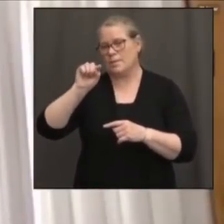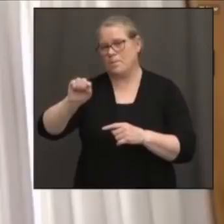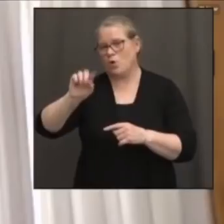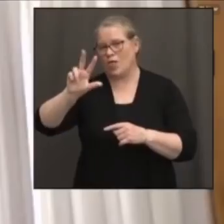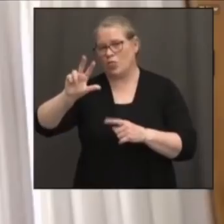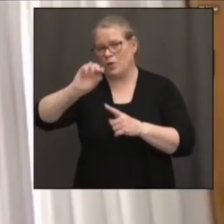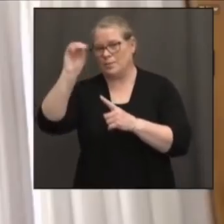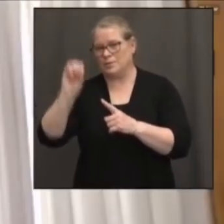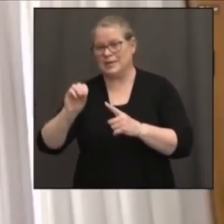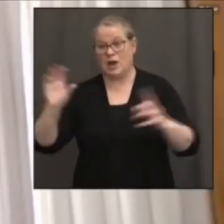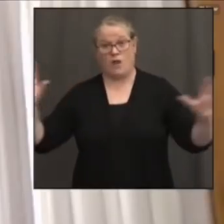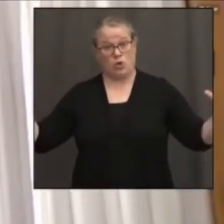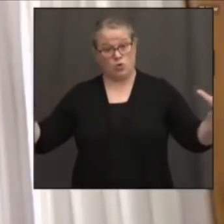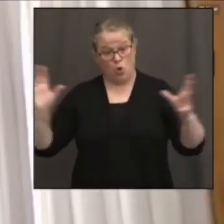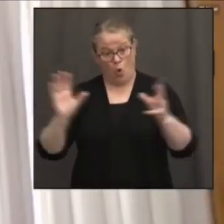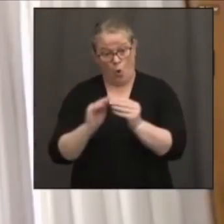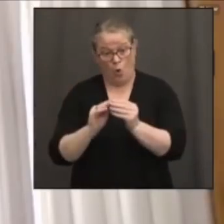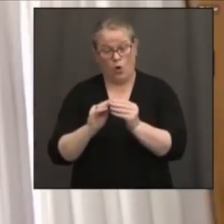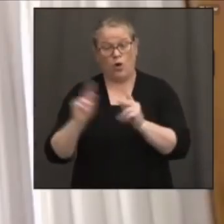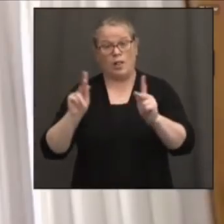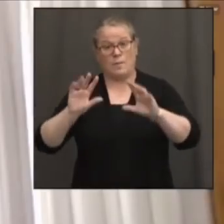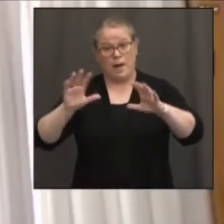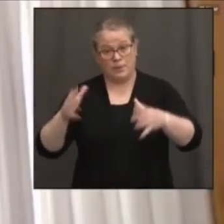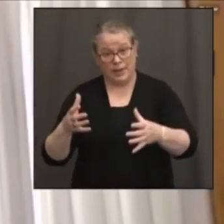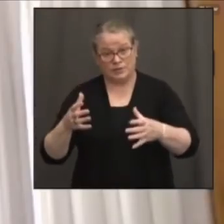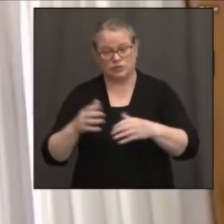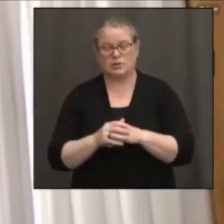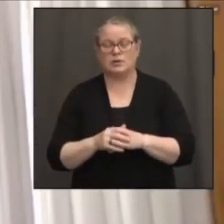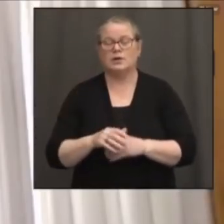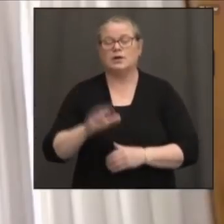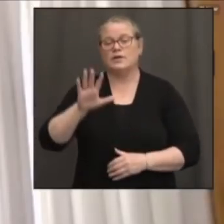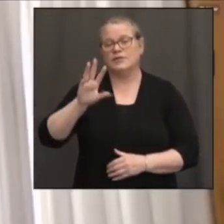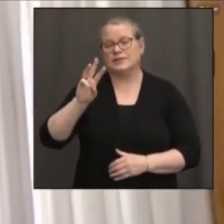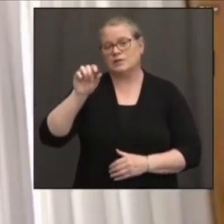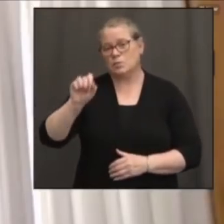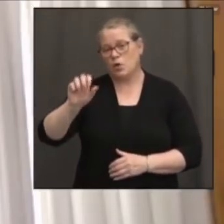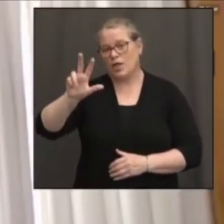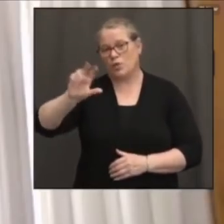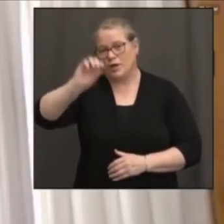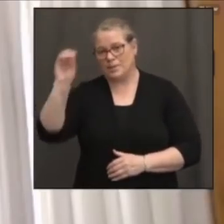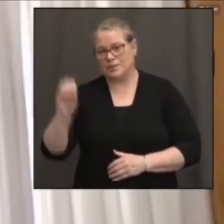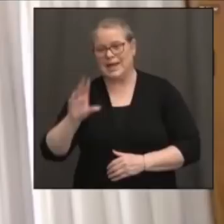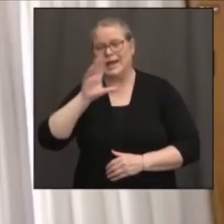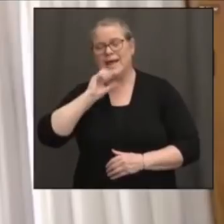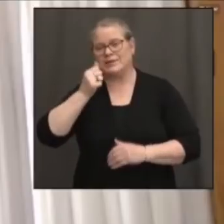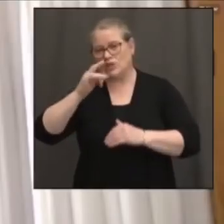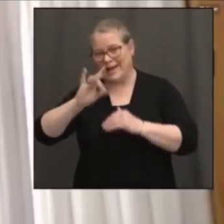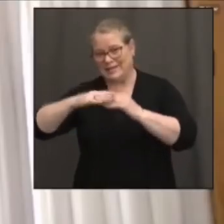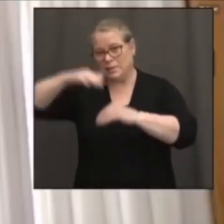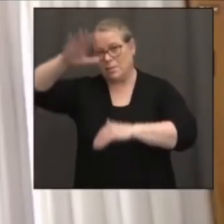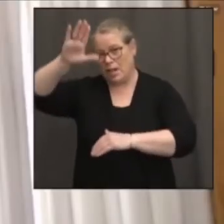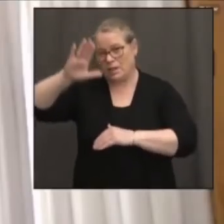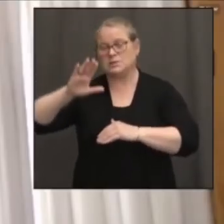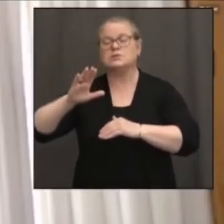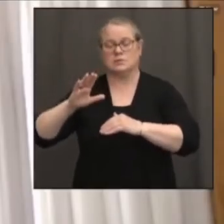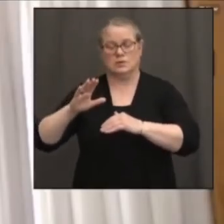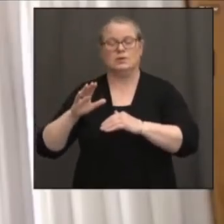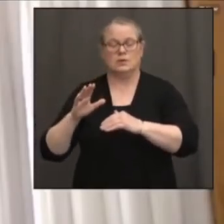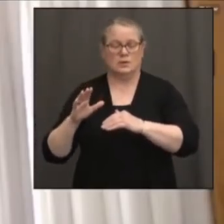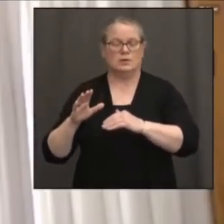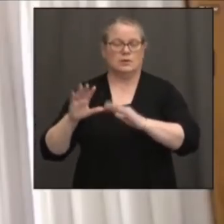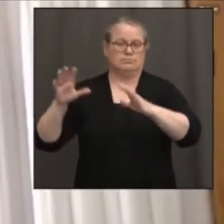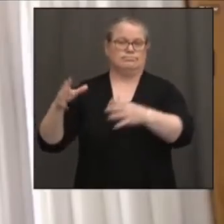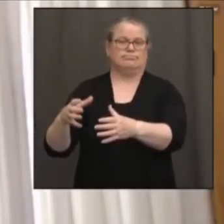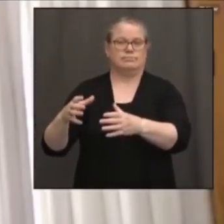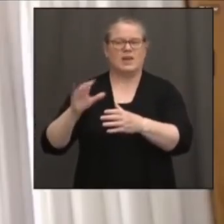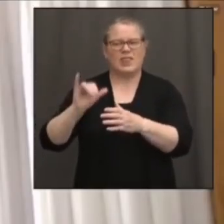total population fully vaccinated and 50.3% of the 18 plus population. Those are the cuts of the data